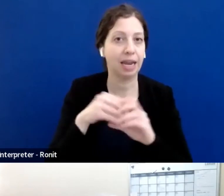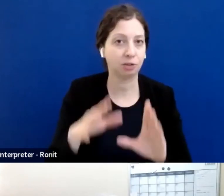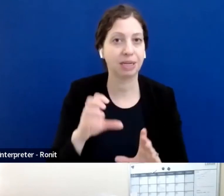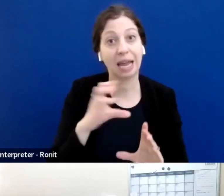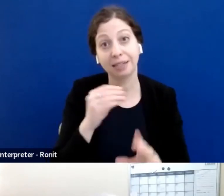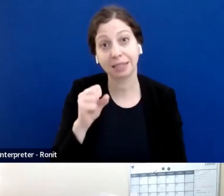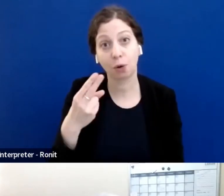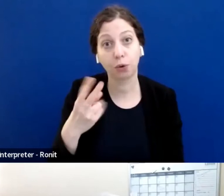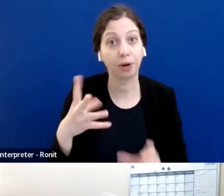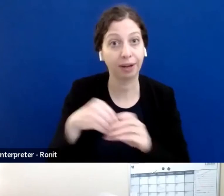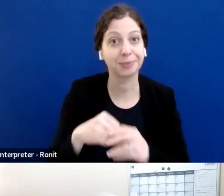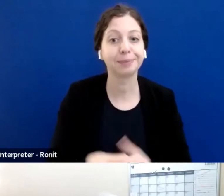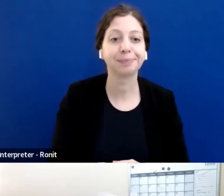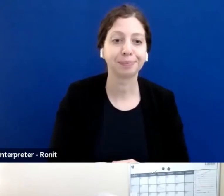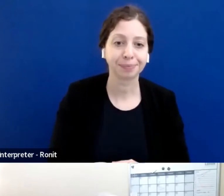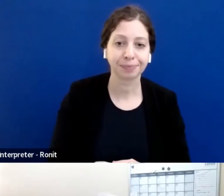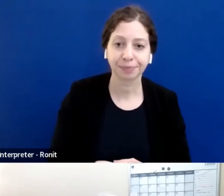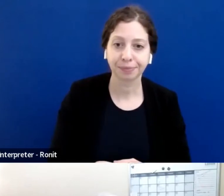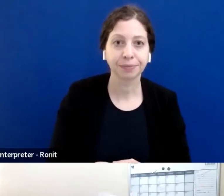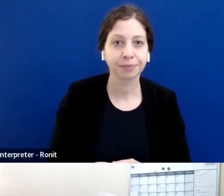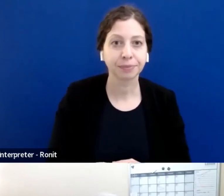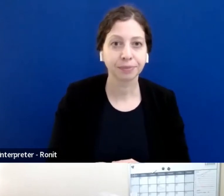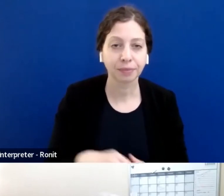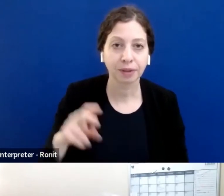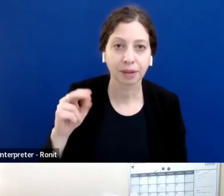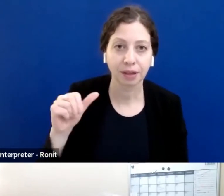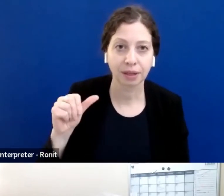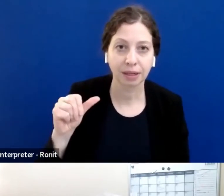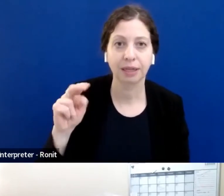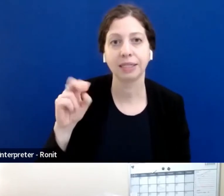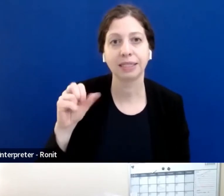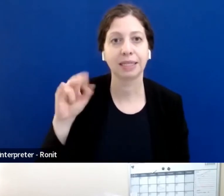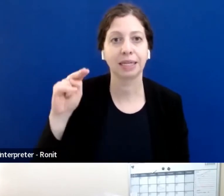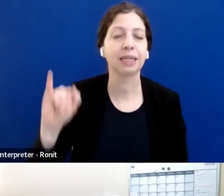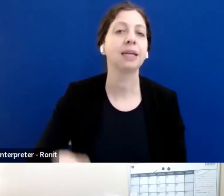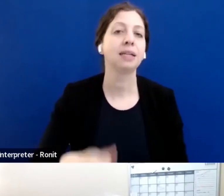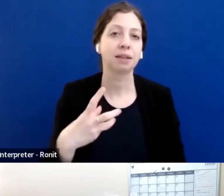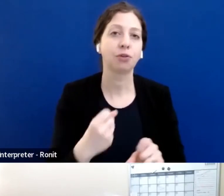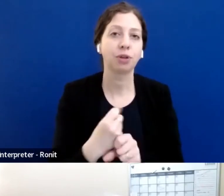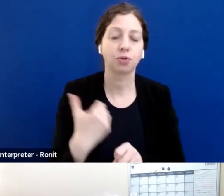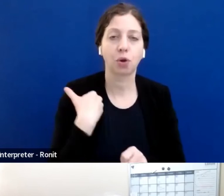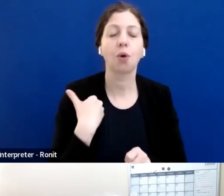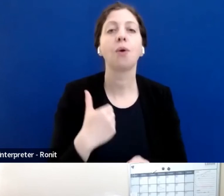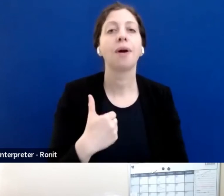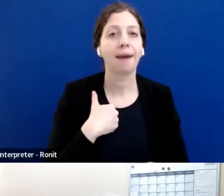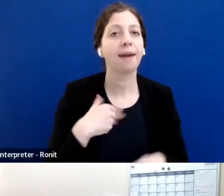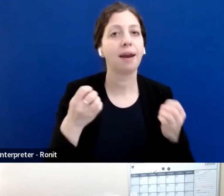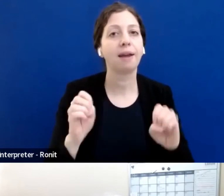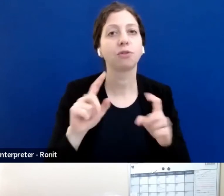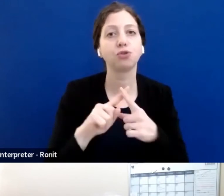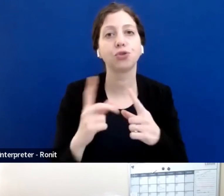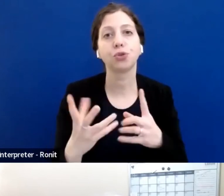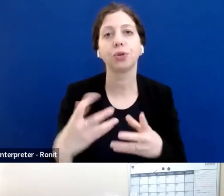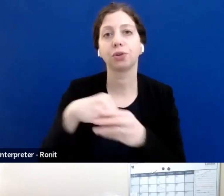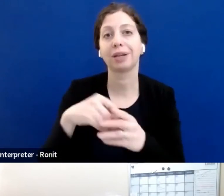Excellent question. So several years ago, there was actually an effort to integrate the